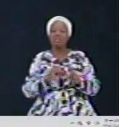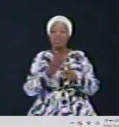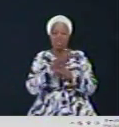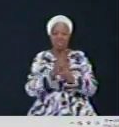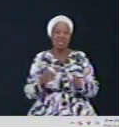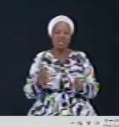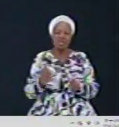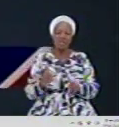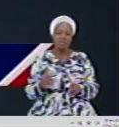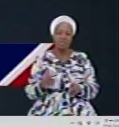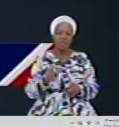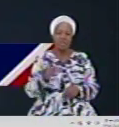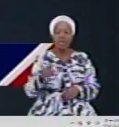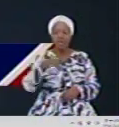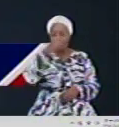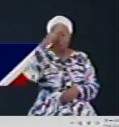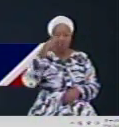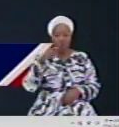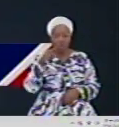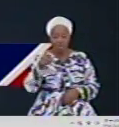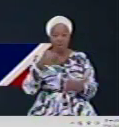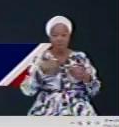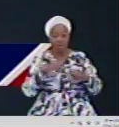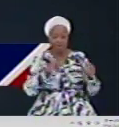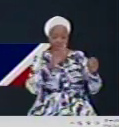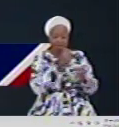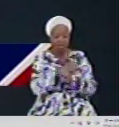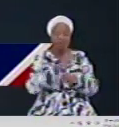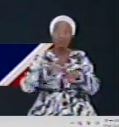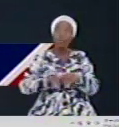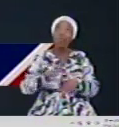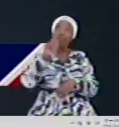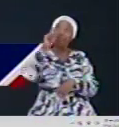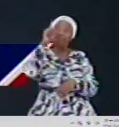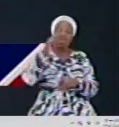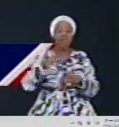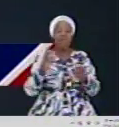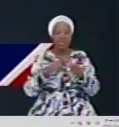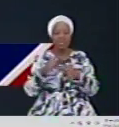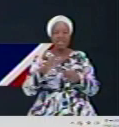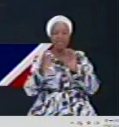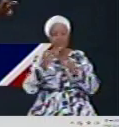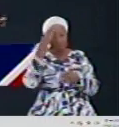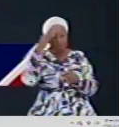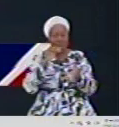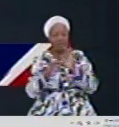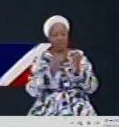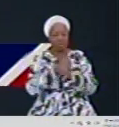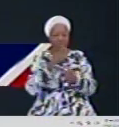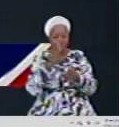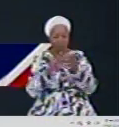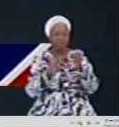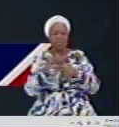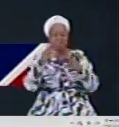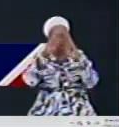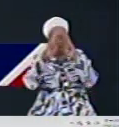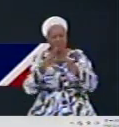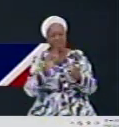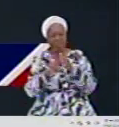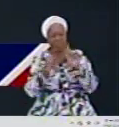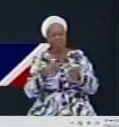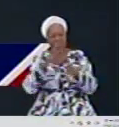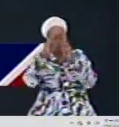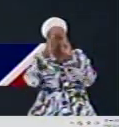because he sets his love upon me, and because if you love somebody, you will regard him, you will honor him, you will